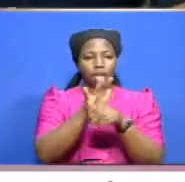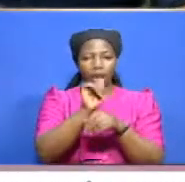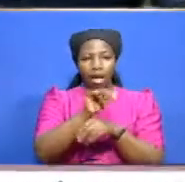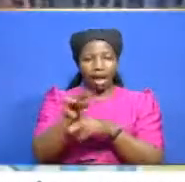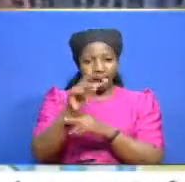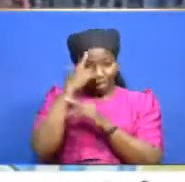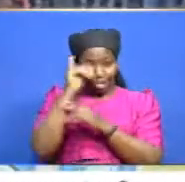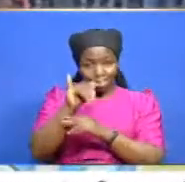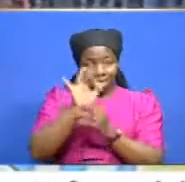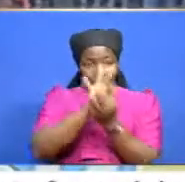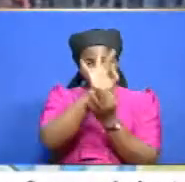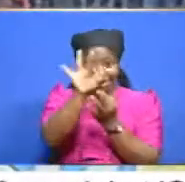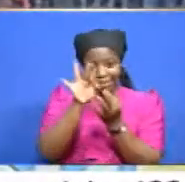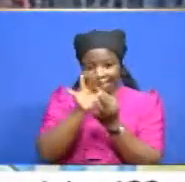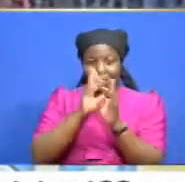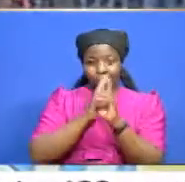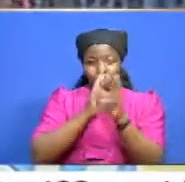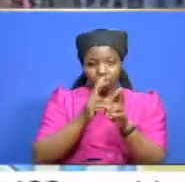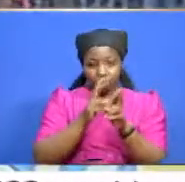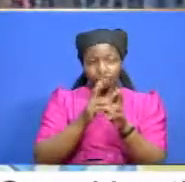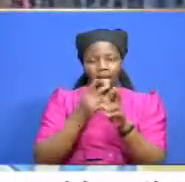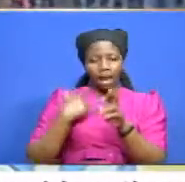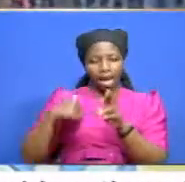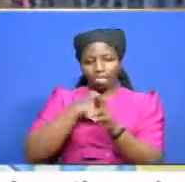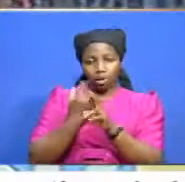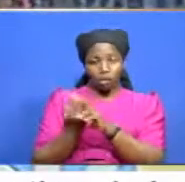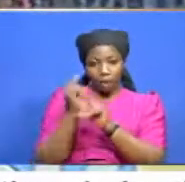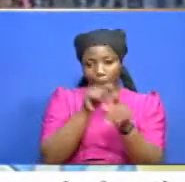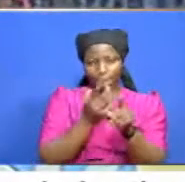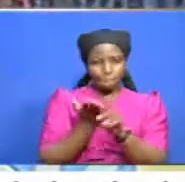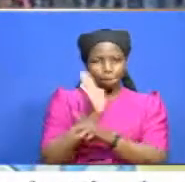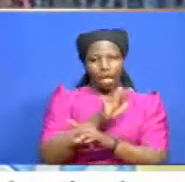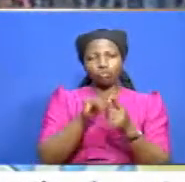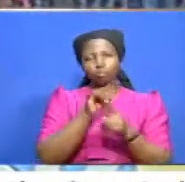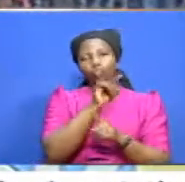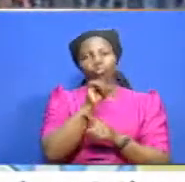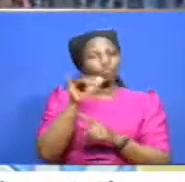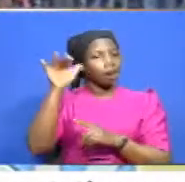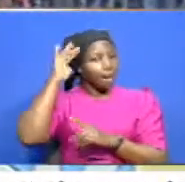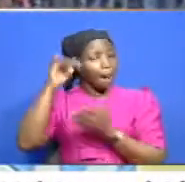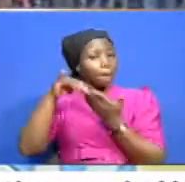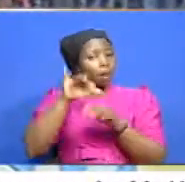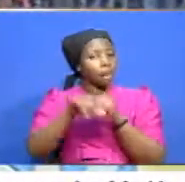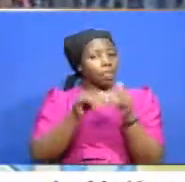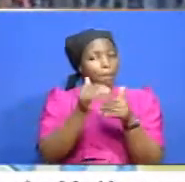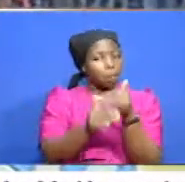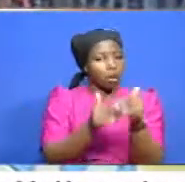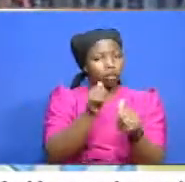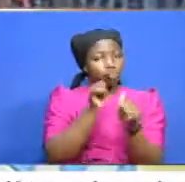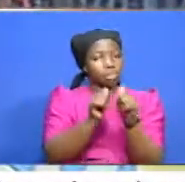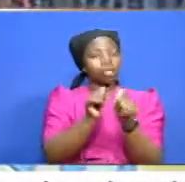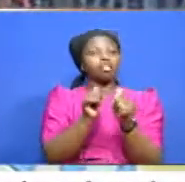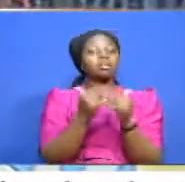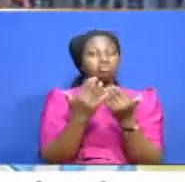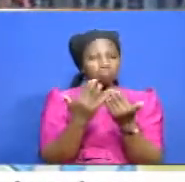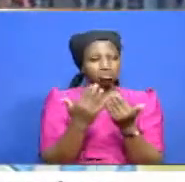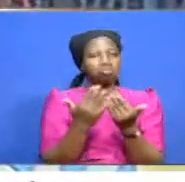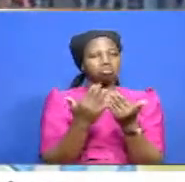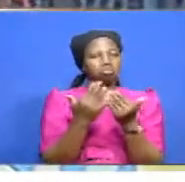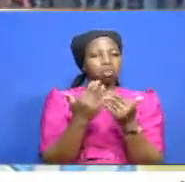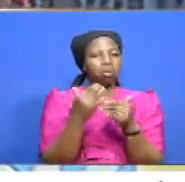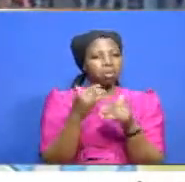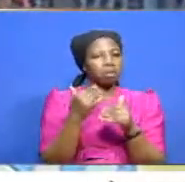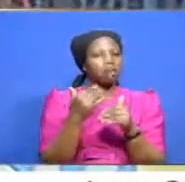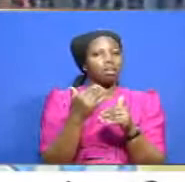that particular update. We will be getting back to you just to hear more about the progress that is now going to be put in place to ensure the